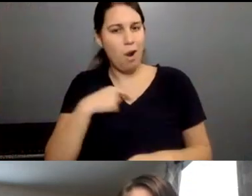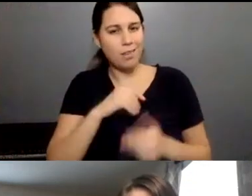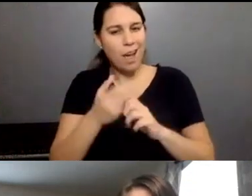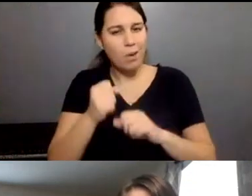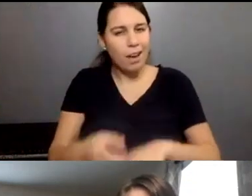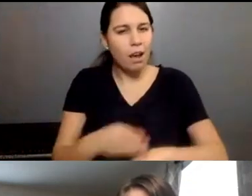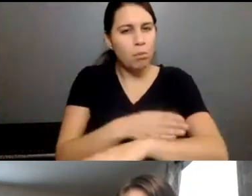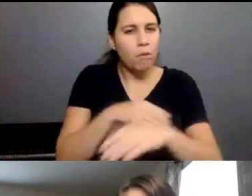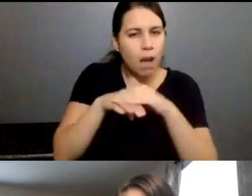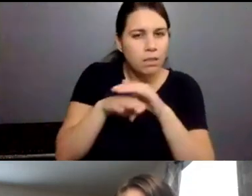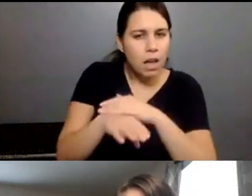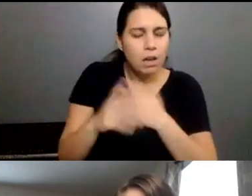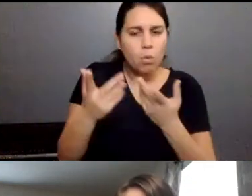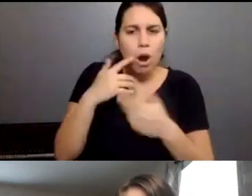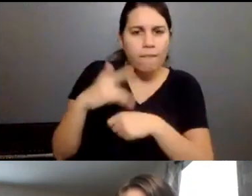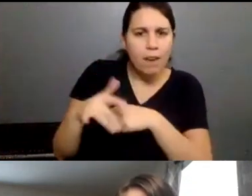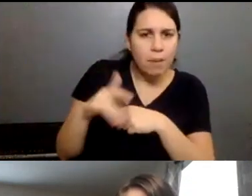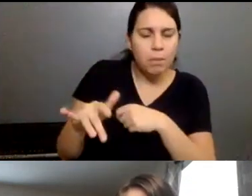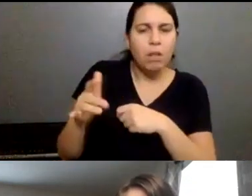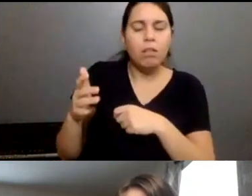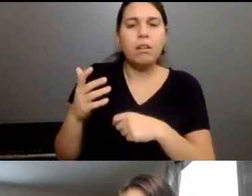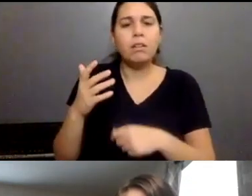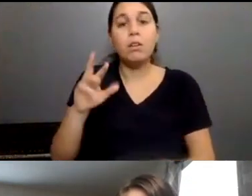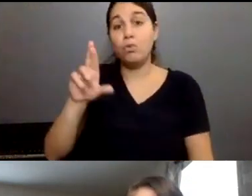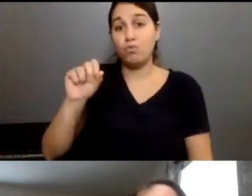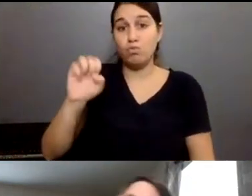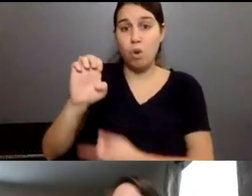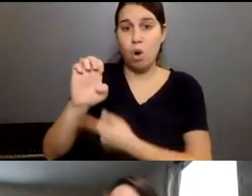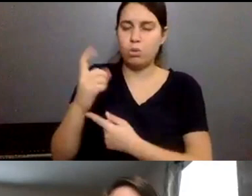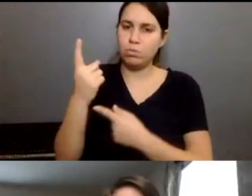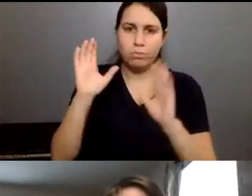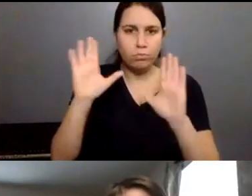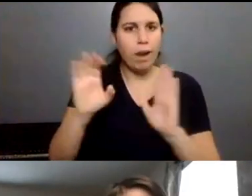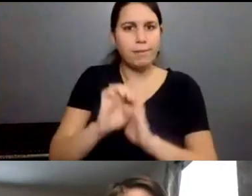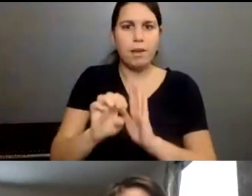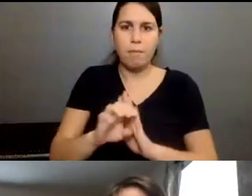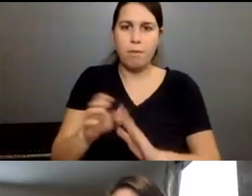that are still available. I think Rose is a really good example of that right